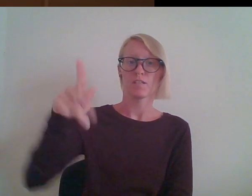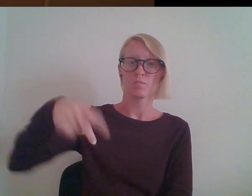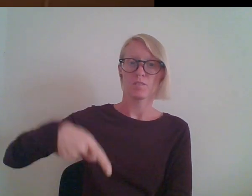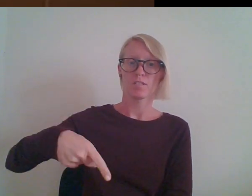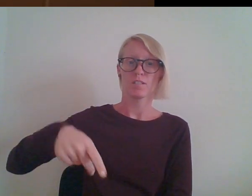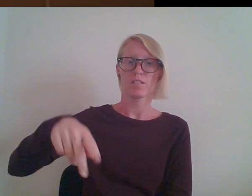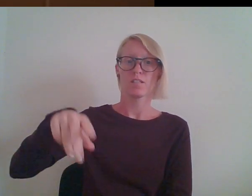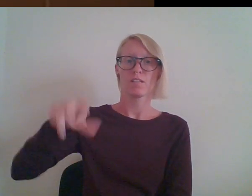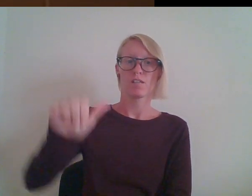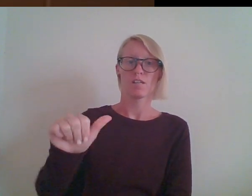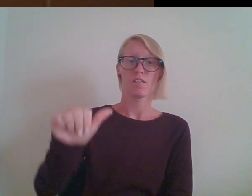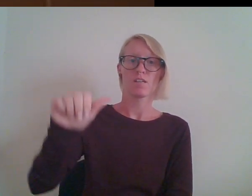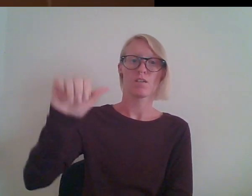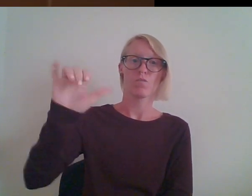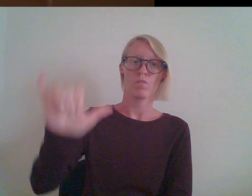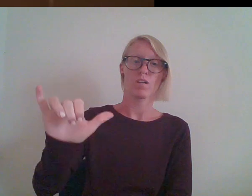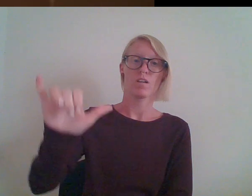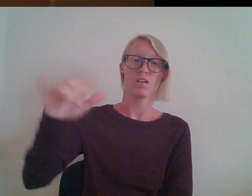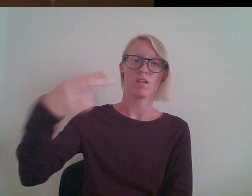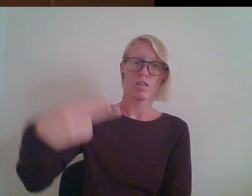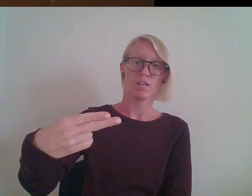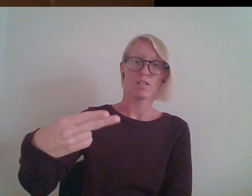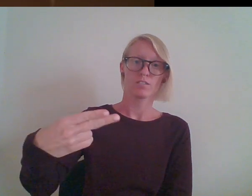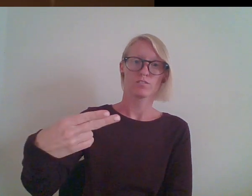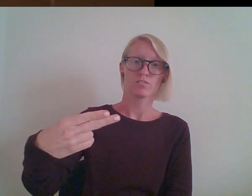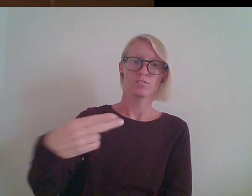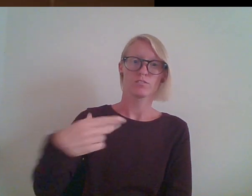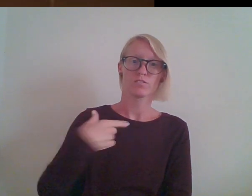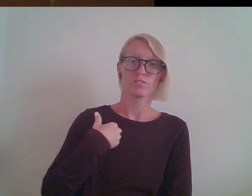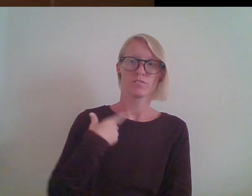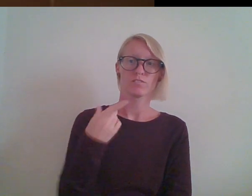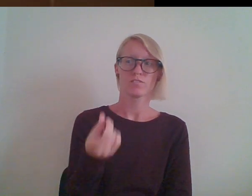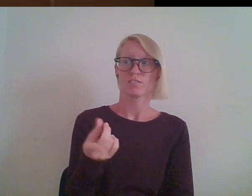P, A, Y, H.